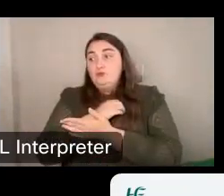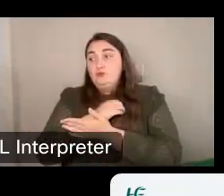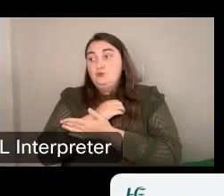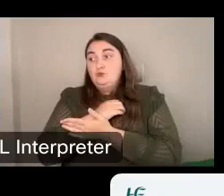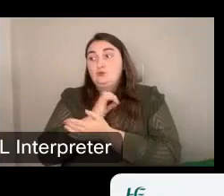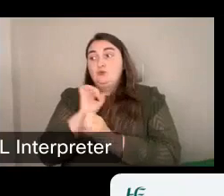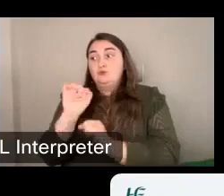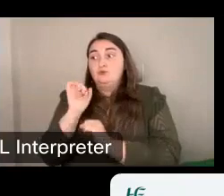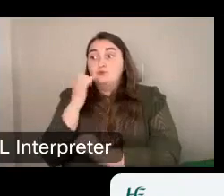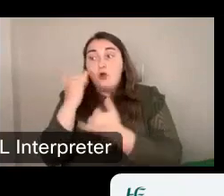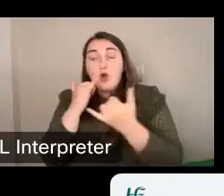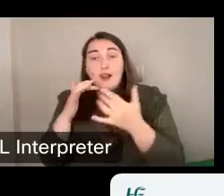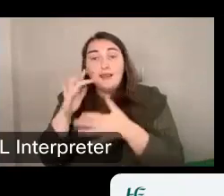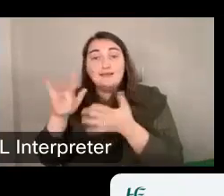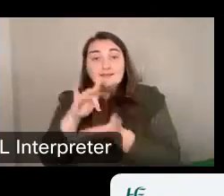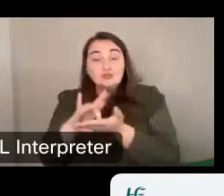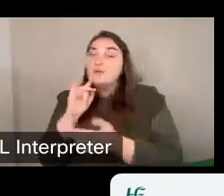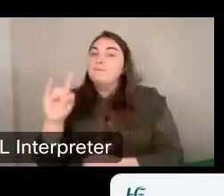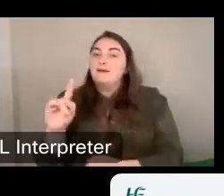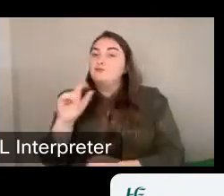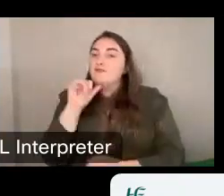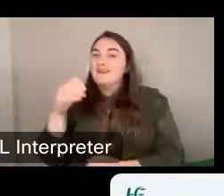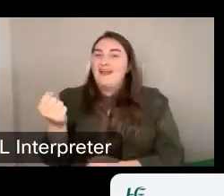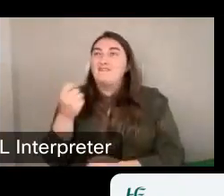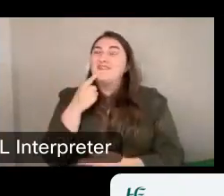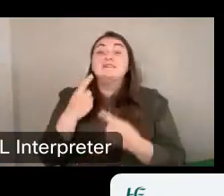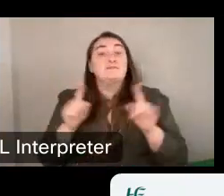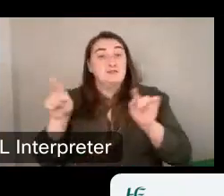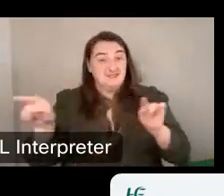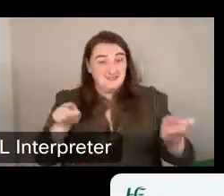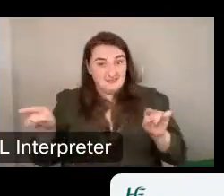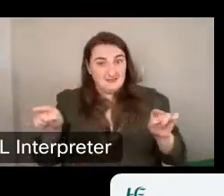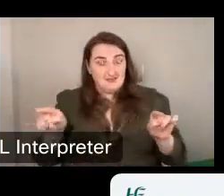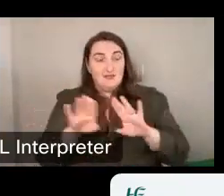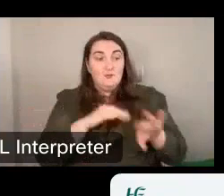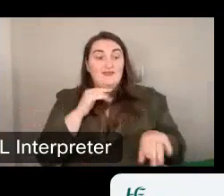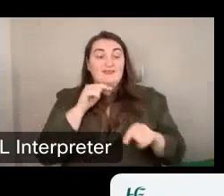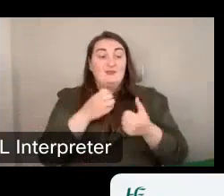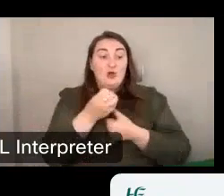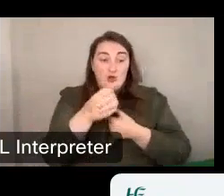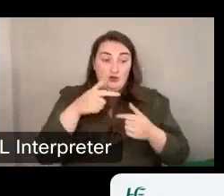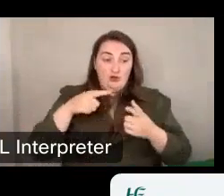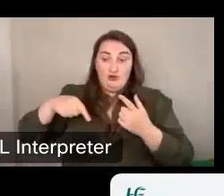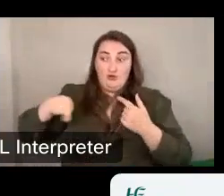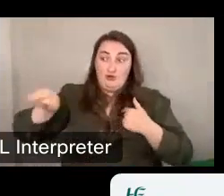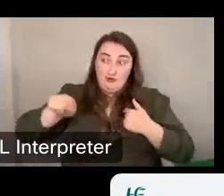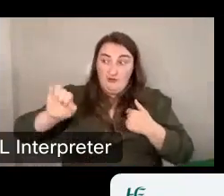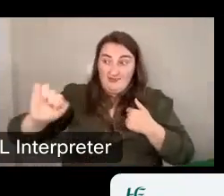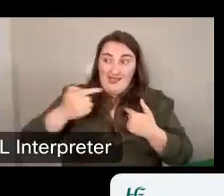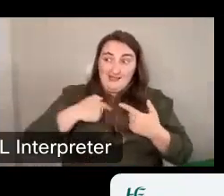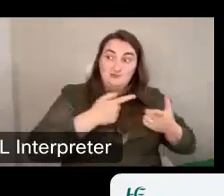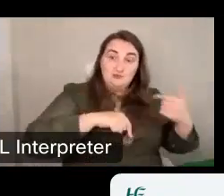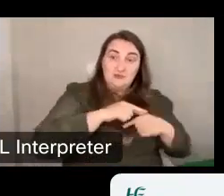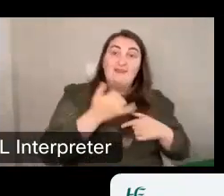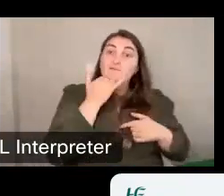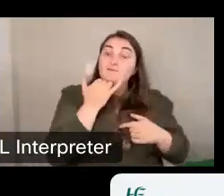call center, but they don't have, I suppose, the difference between other providers and us is that if you